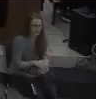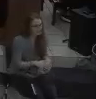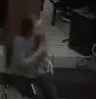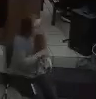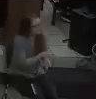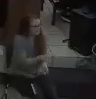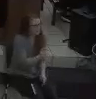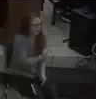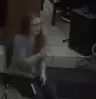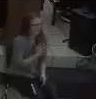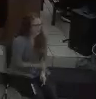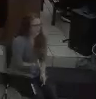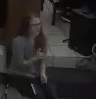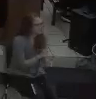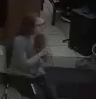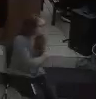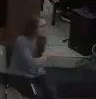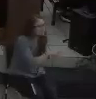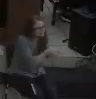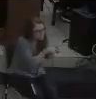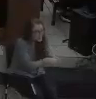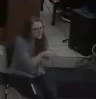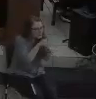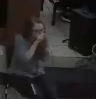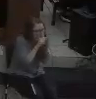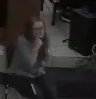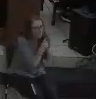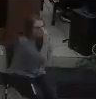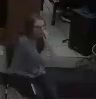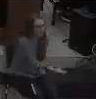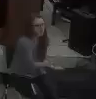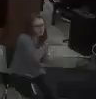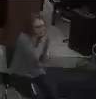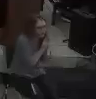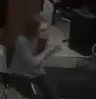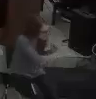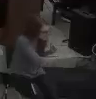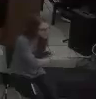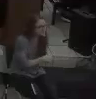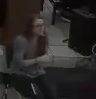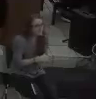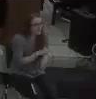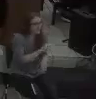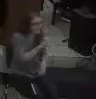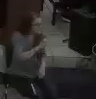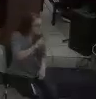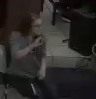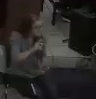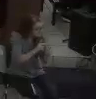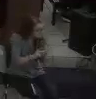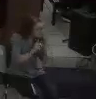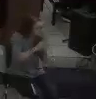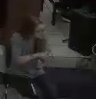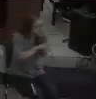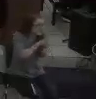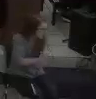them on so you can send out a text message to someone and let them know that God loves them and that MCCDC is the place